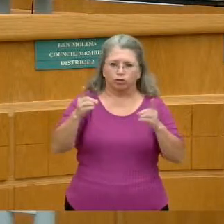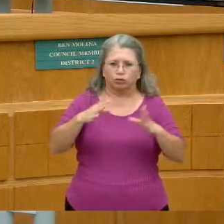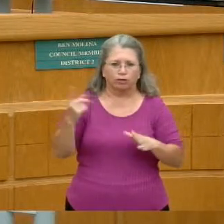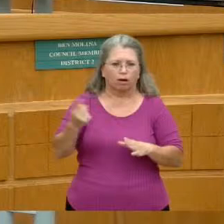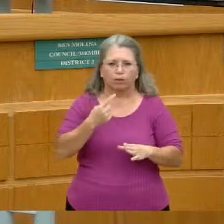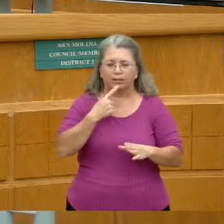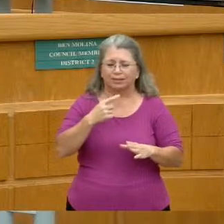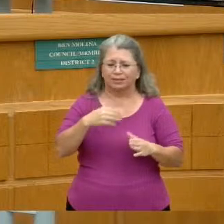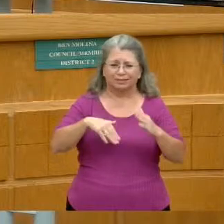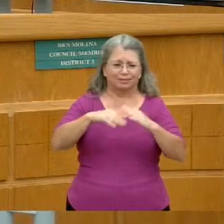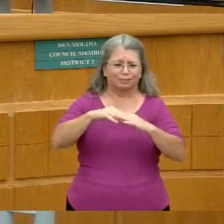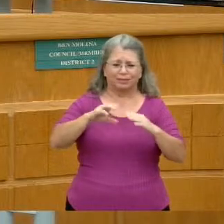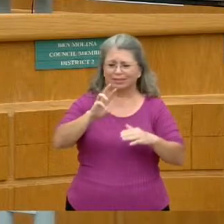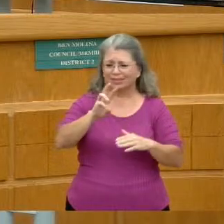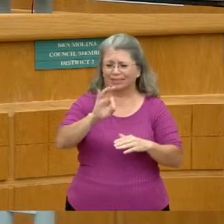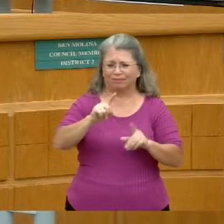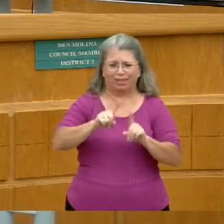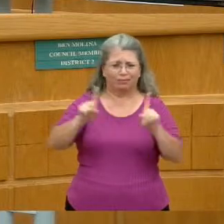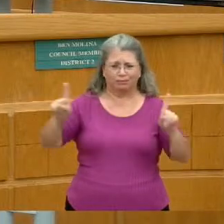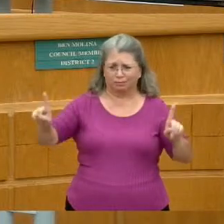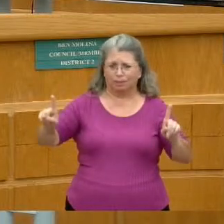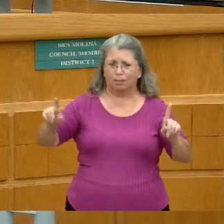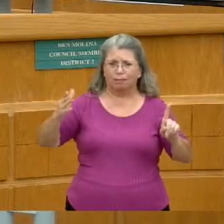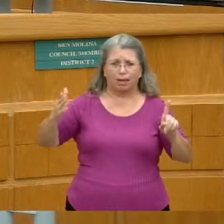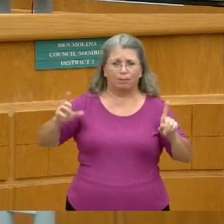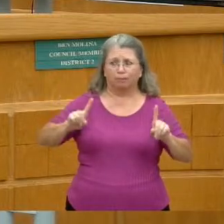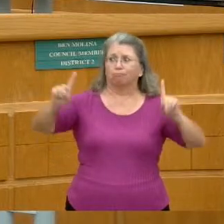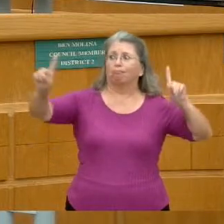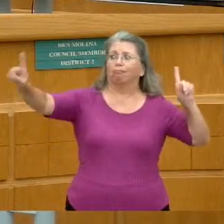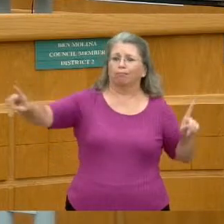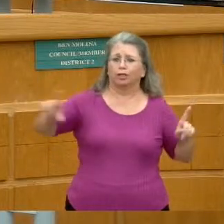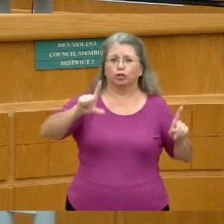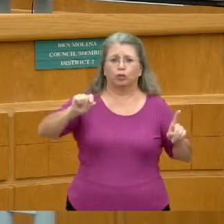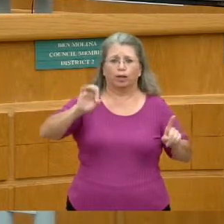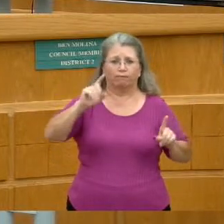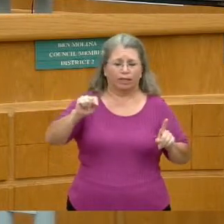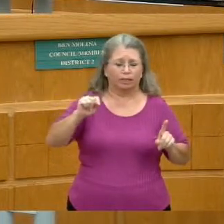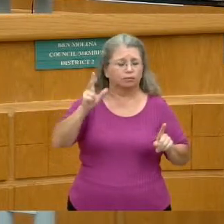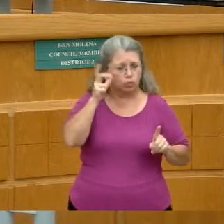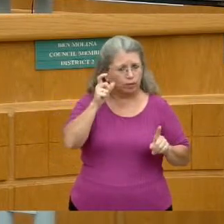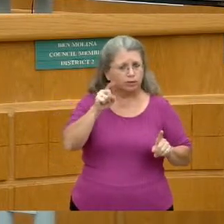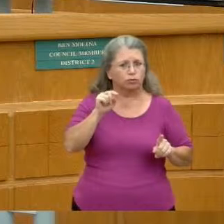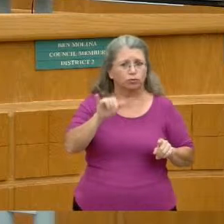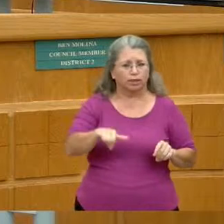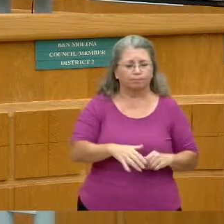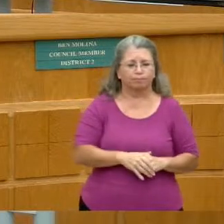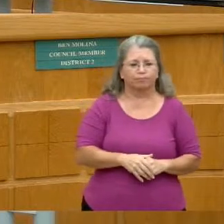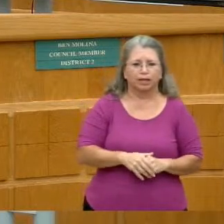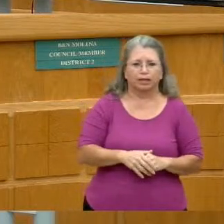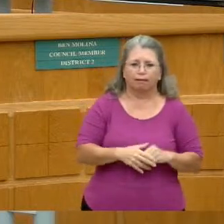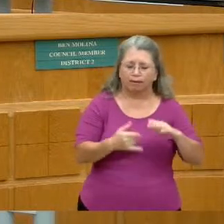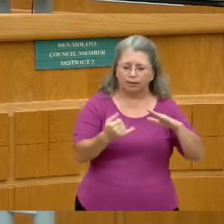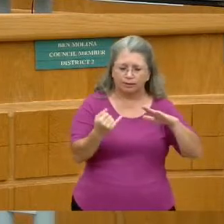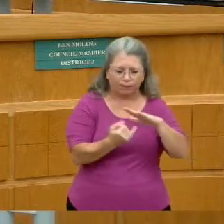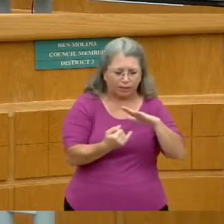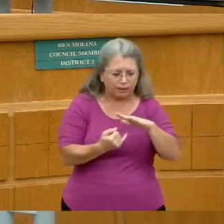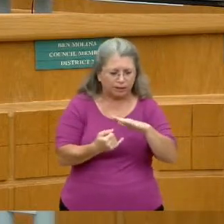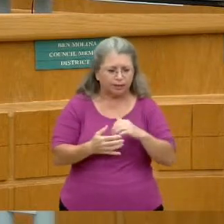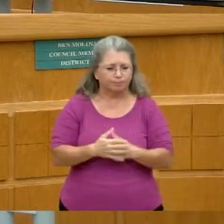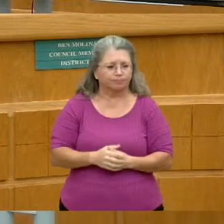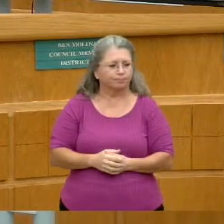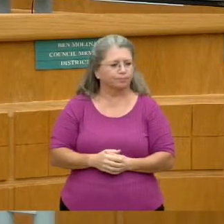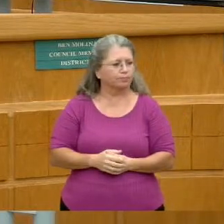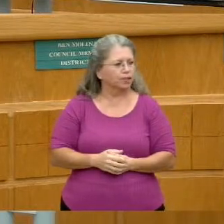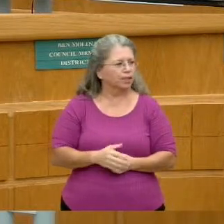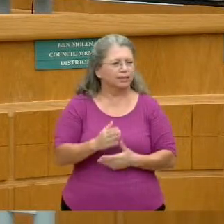6 feet, but she was saying up to 20 feet away, right? So listen to the Public Health Director, self-isolate. Here's something